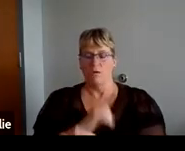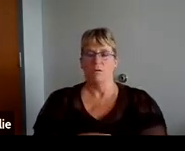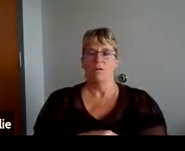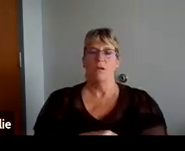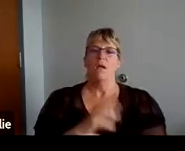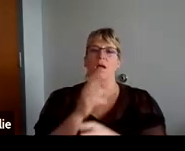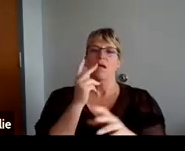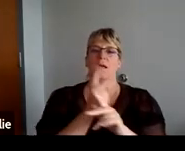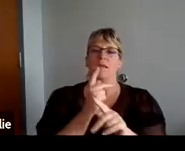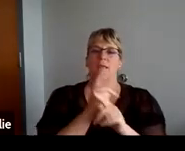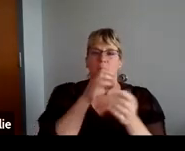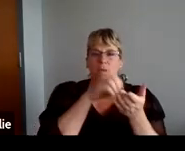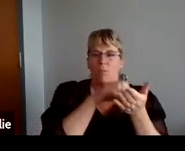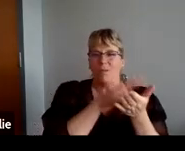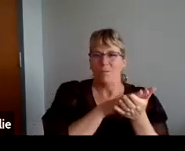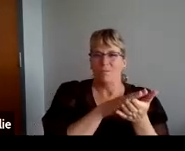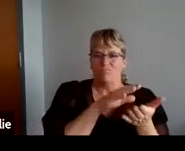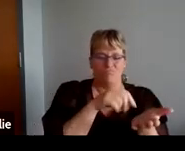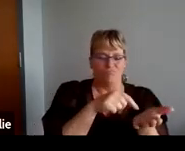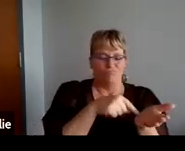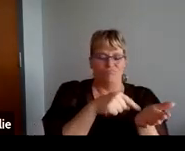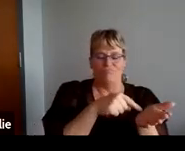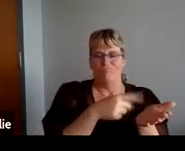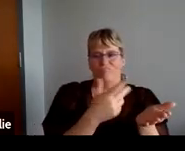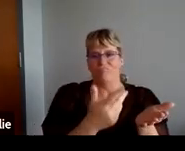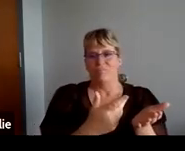keeping a record of